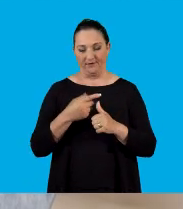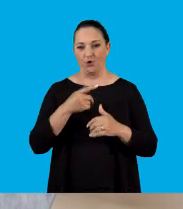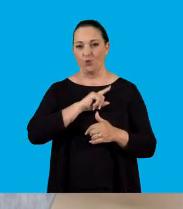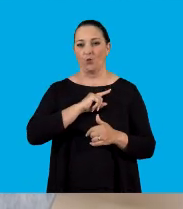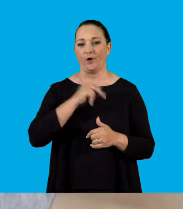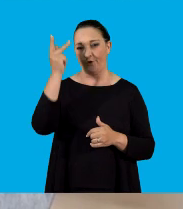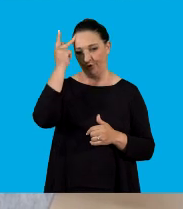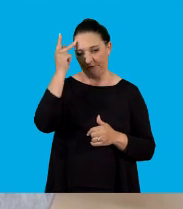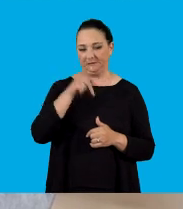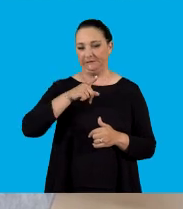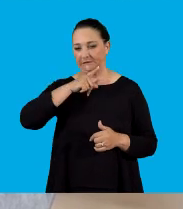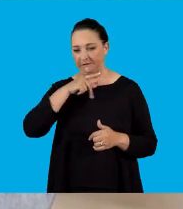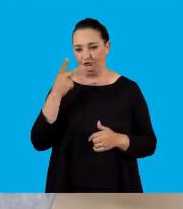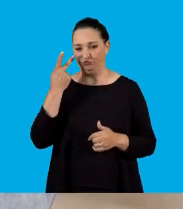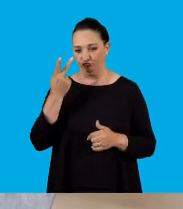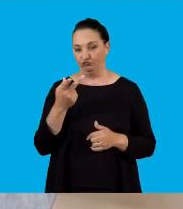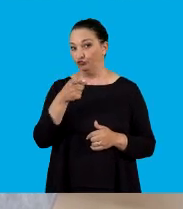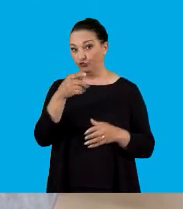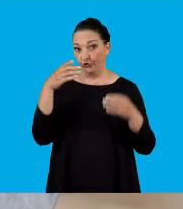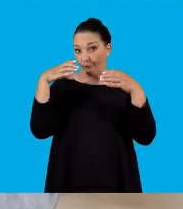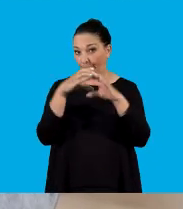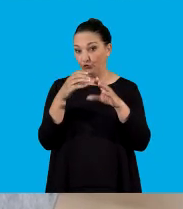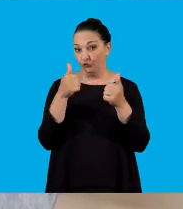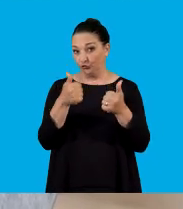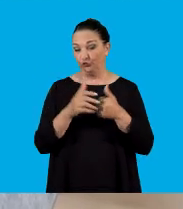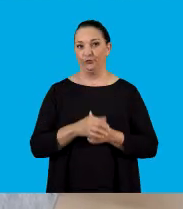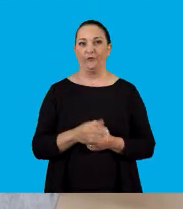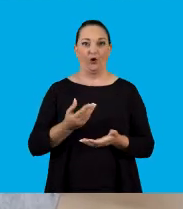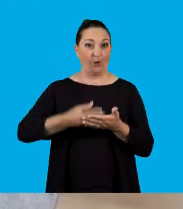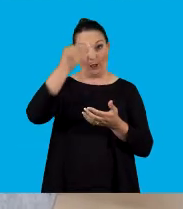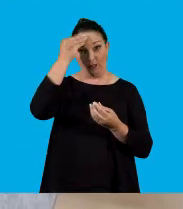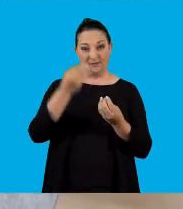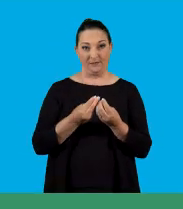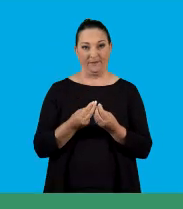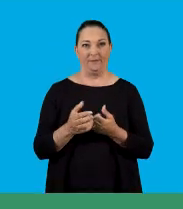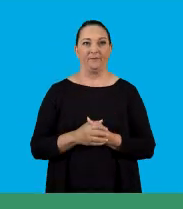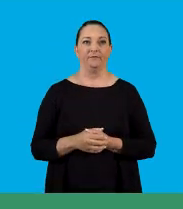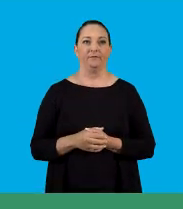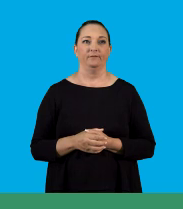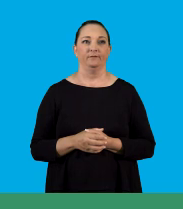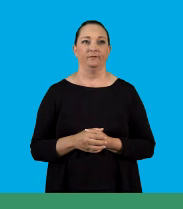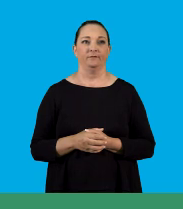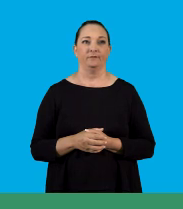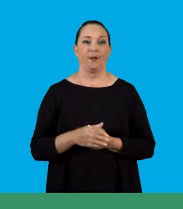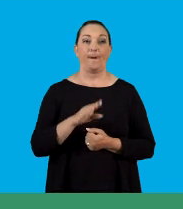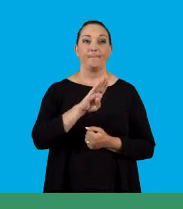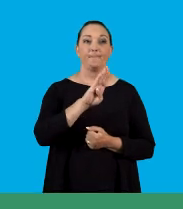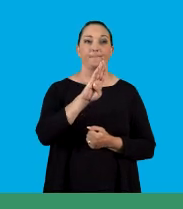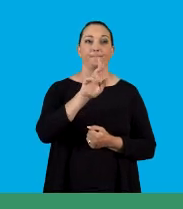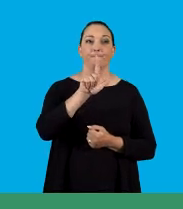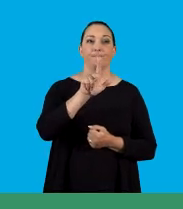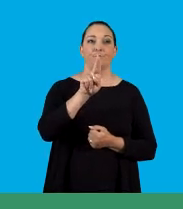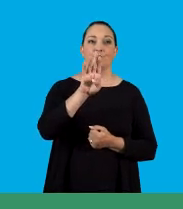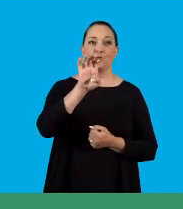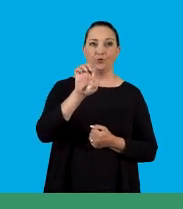if you were listening and paying attention and if you've learned. Right. Advise Blue Enterprises Human